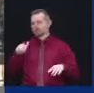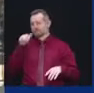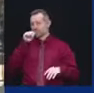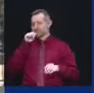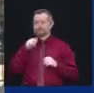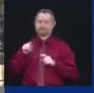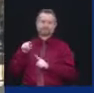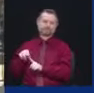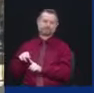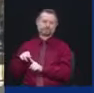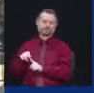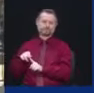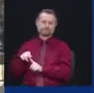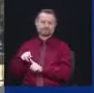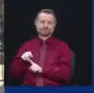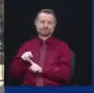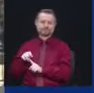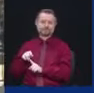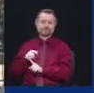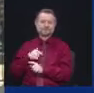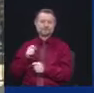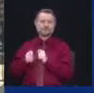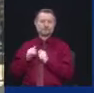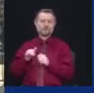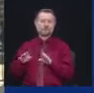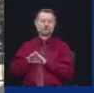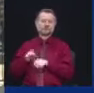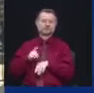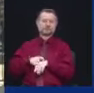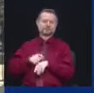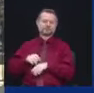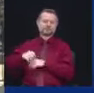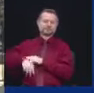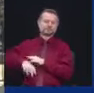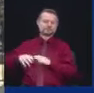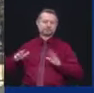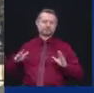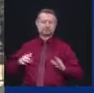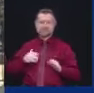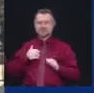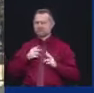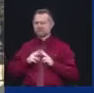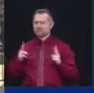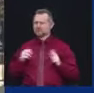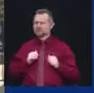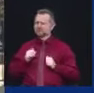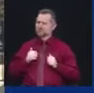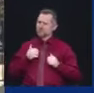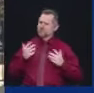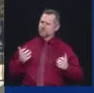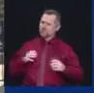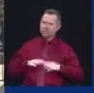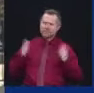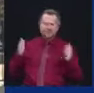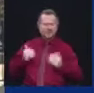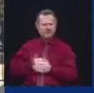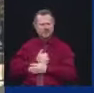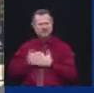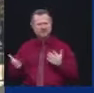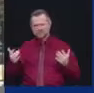spread. We've changed the curfew. You know, I am very aggressive. I want to reopen everything